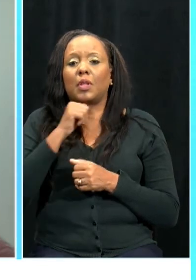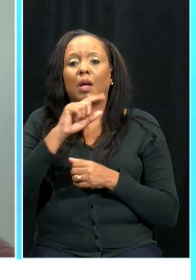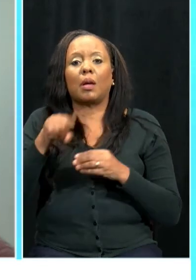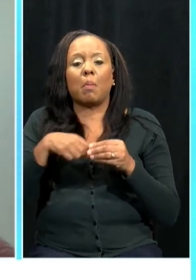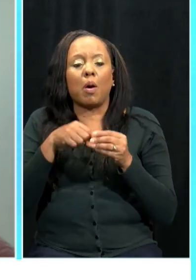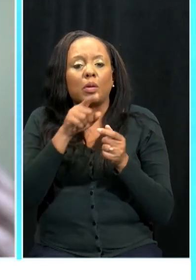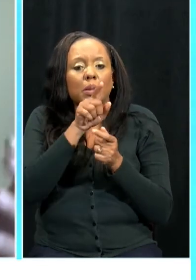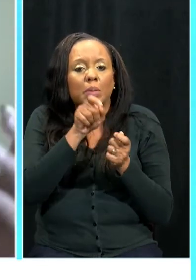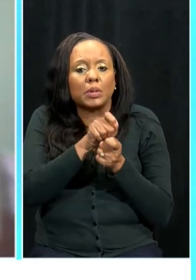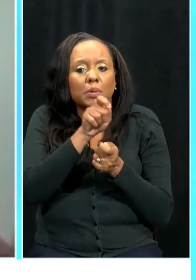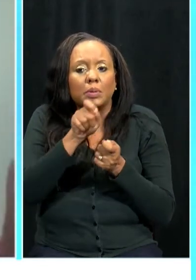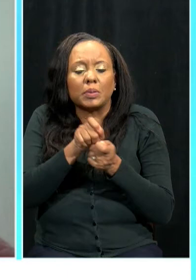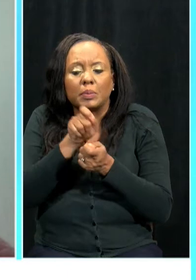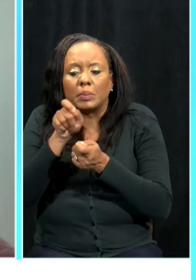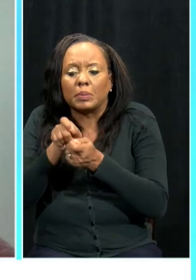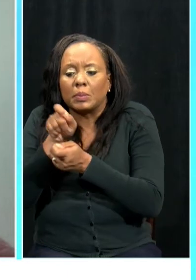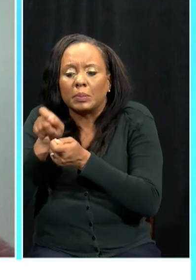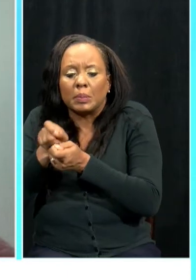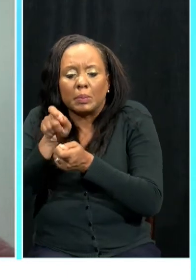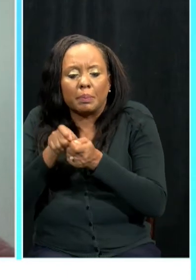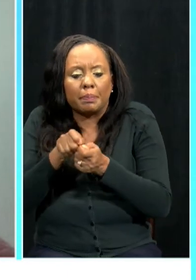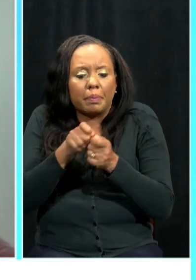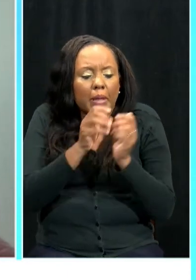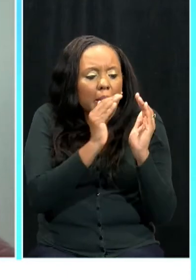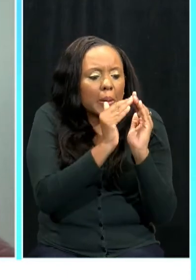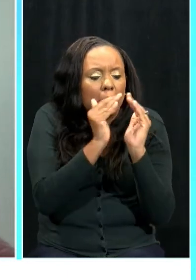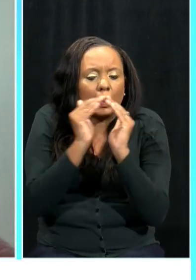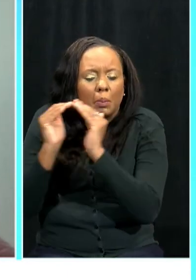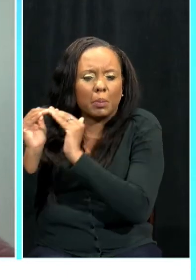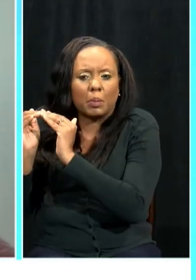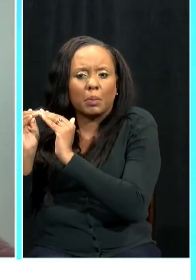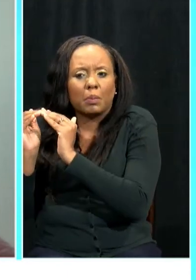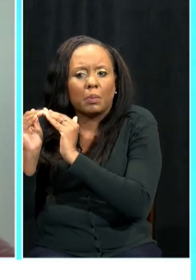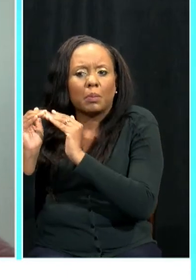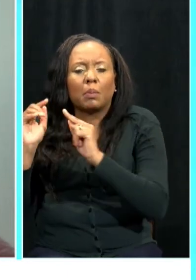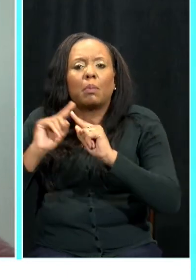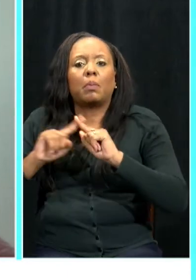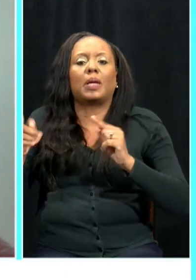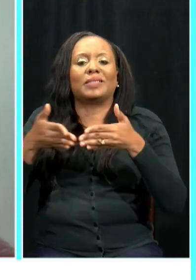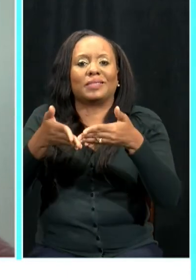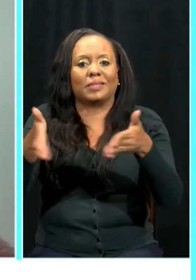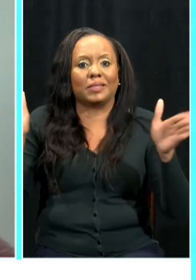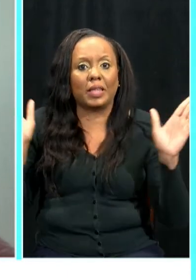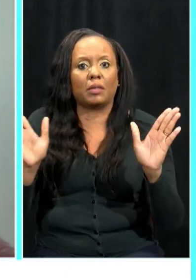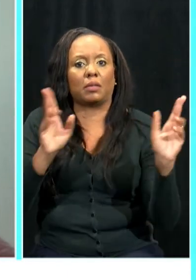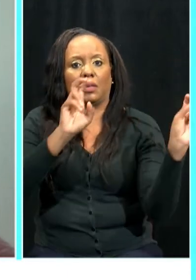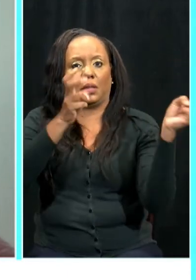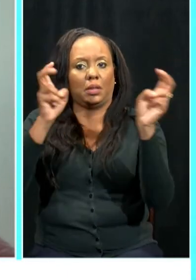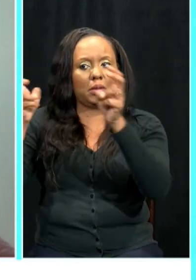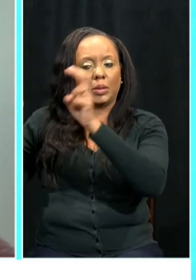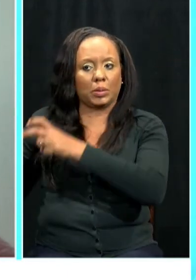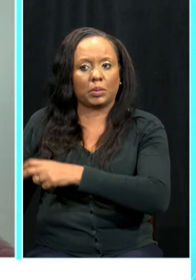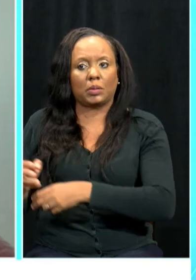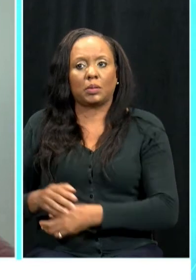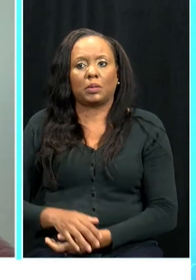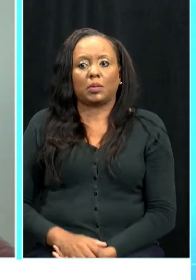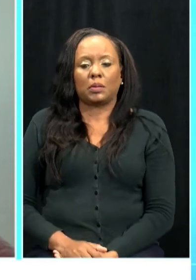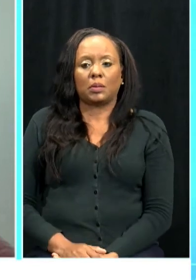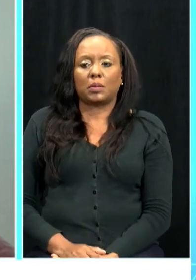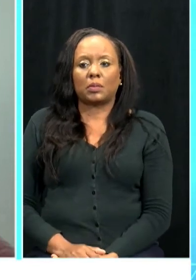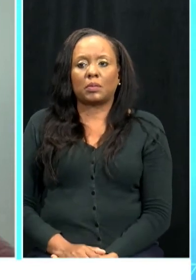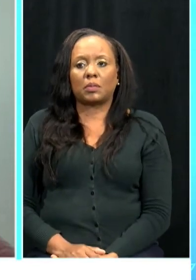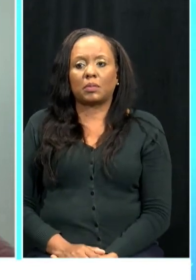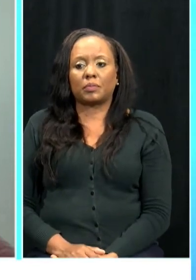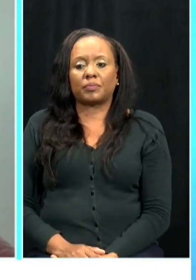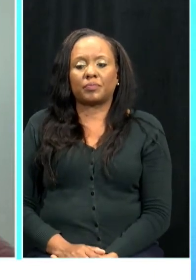about the overall mission facing the country. I mean, let's be very clear. This